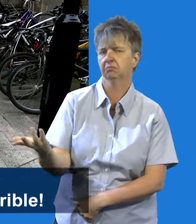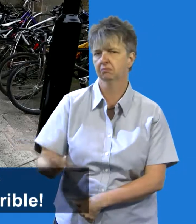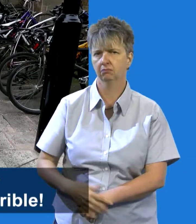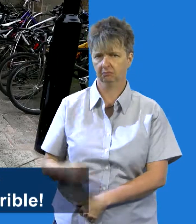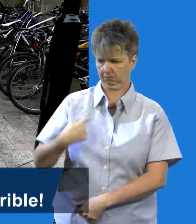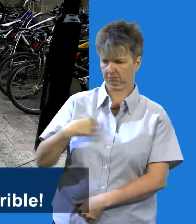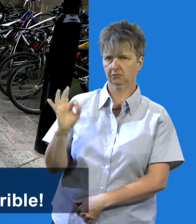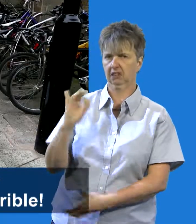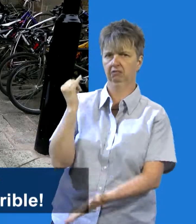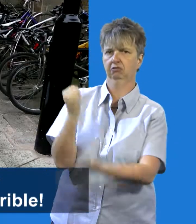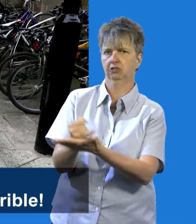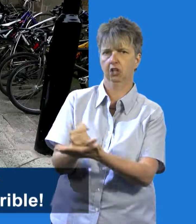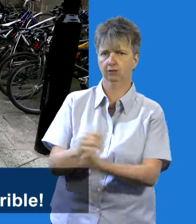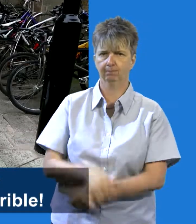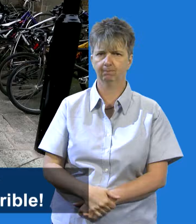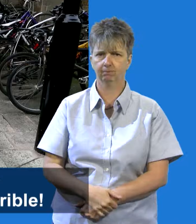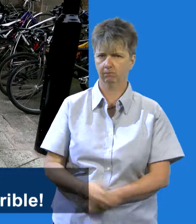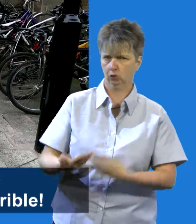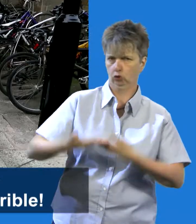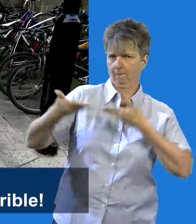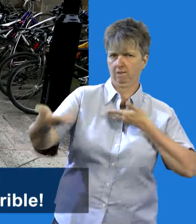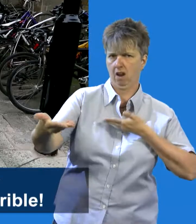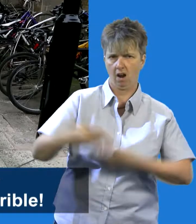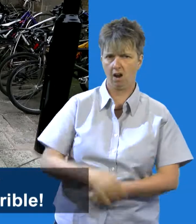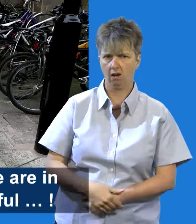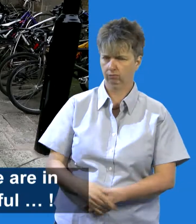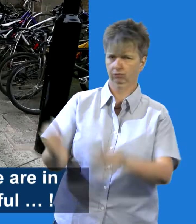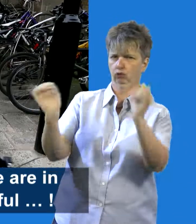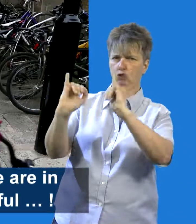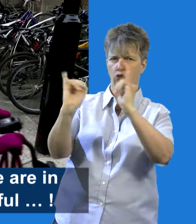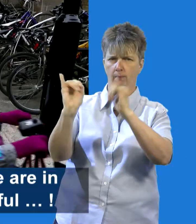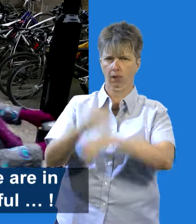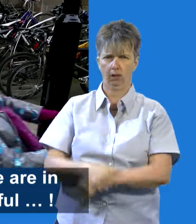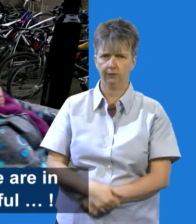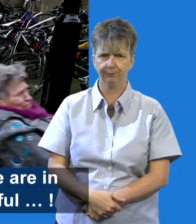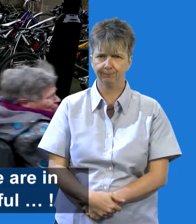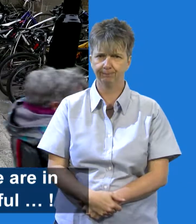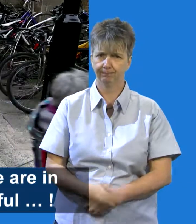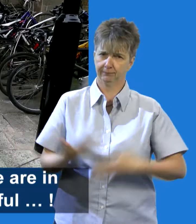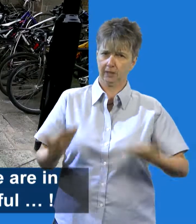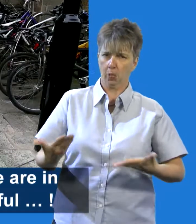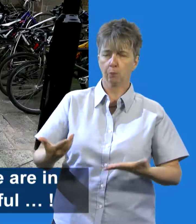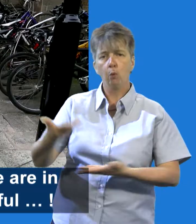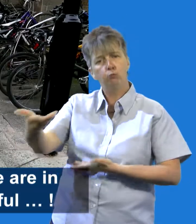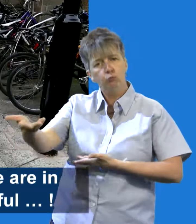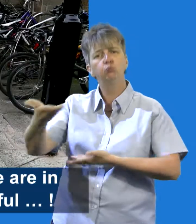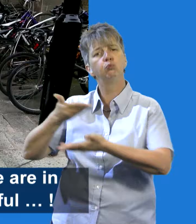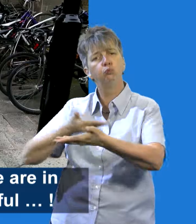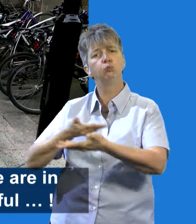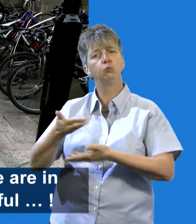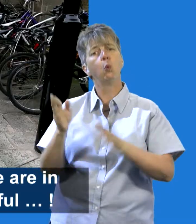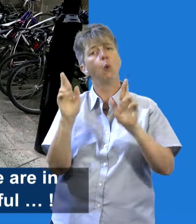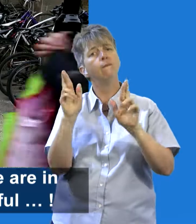I haven't done anything. So the unfairness of it was terrible. So we're at the point where we're in